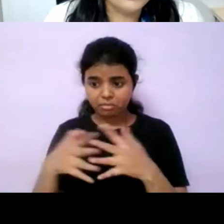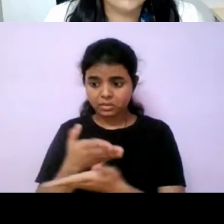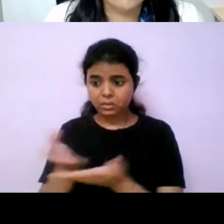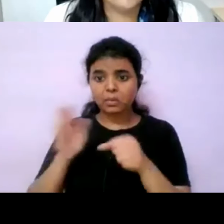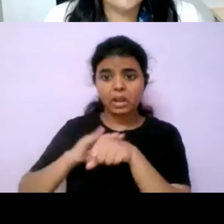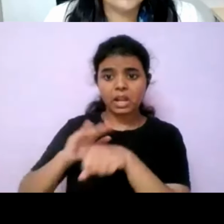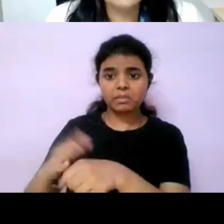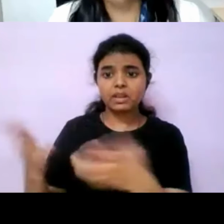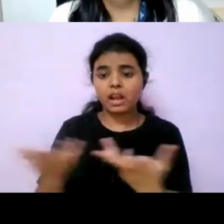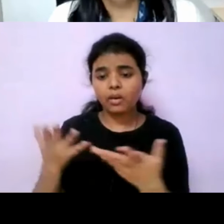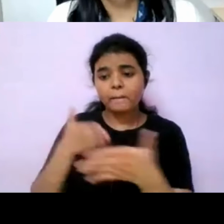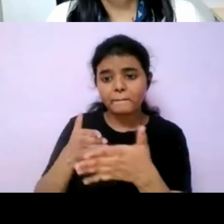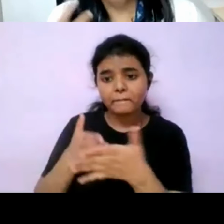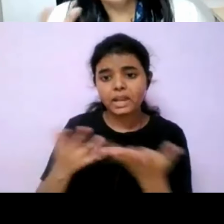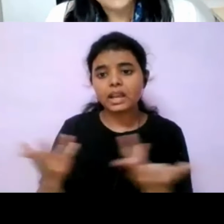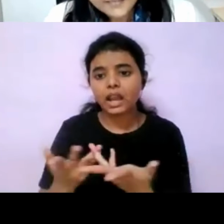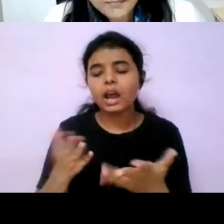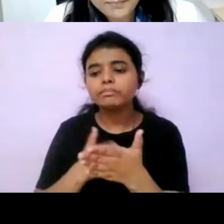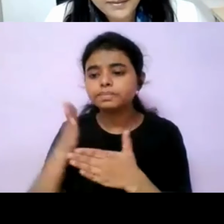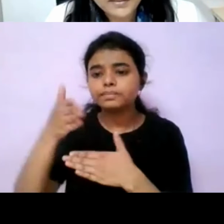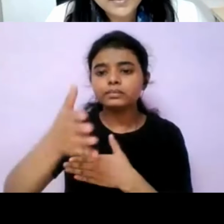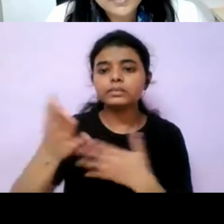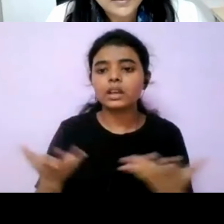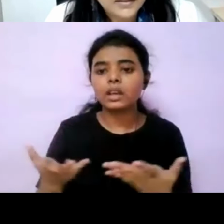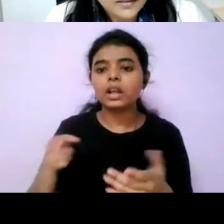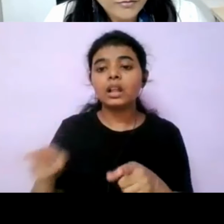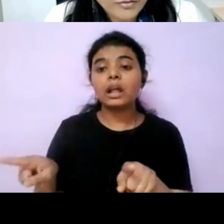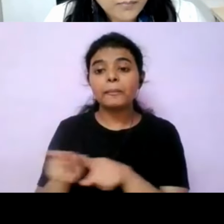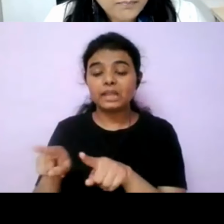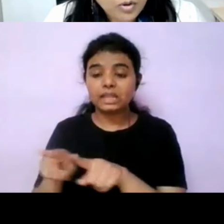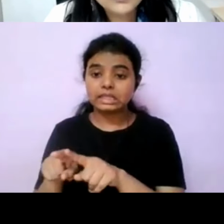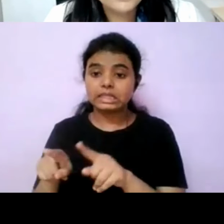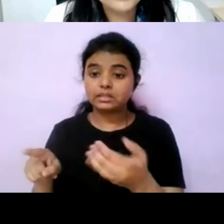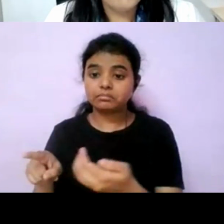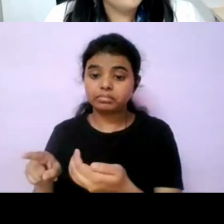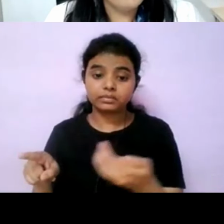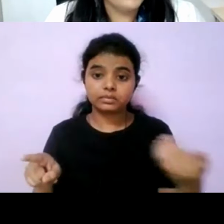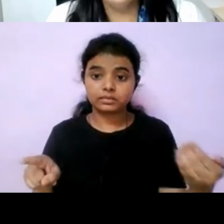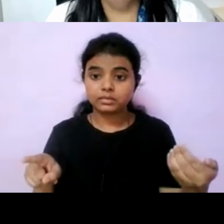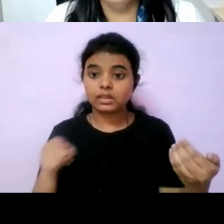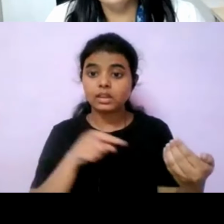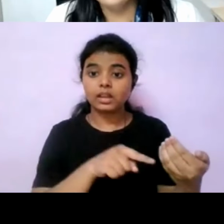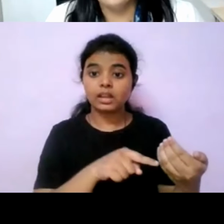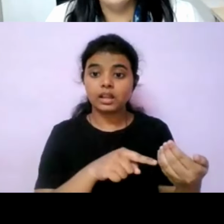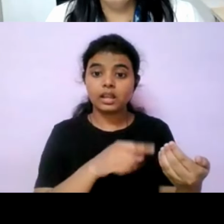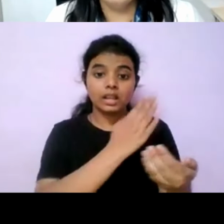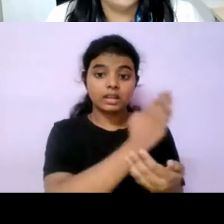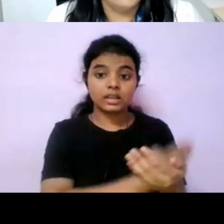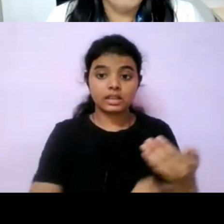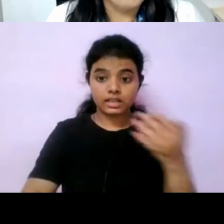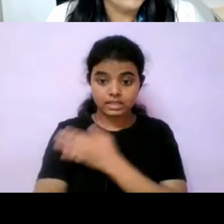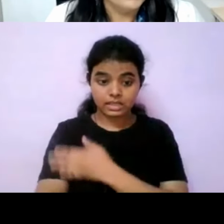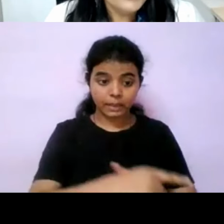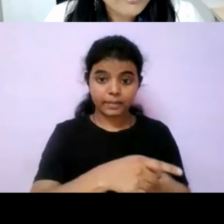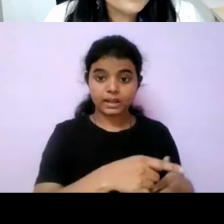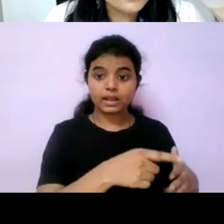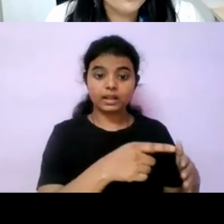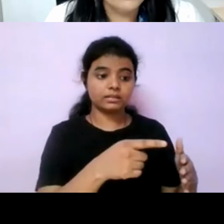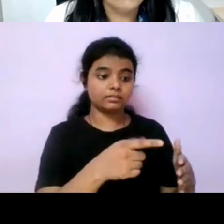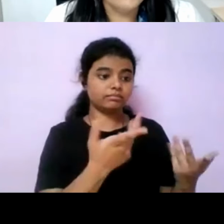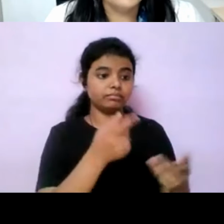experienced disadvantages that set them apart from both disabled men and non-disabled women in